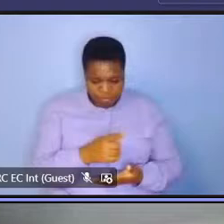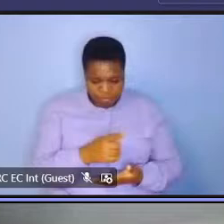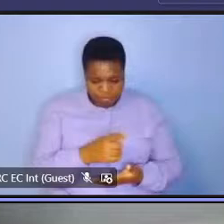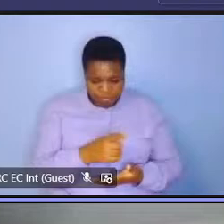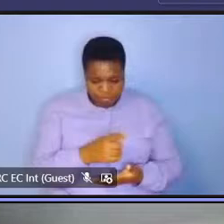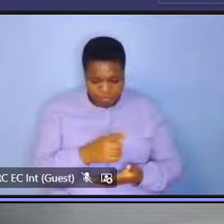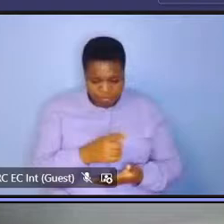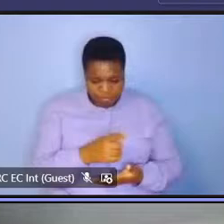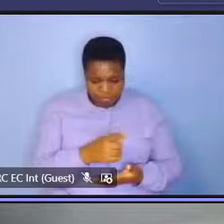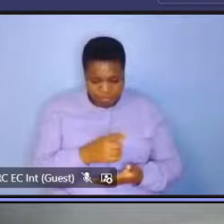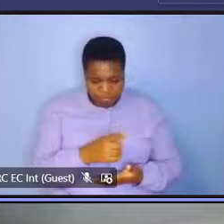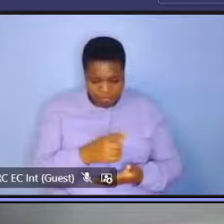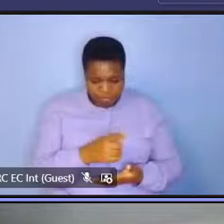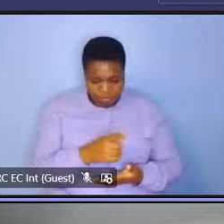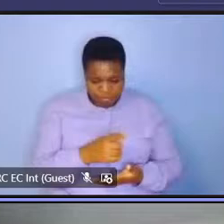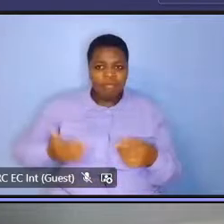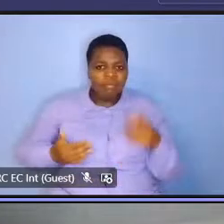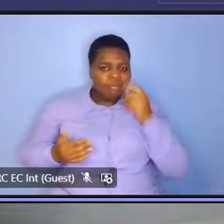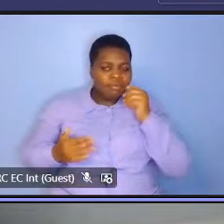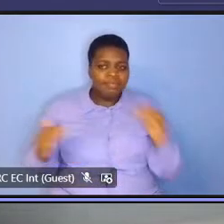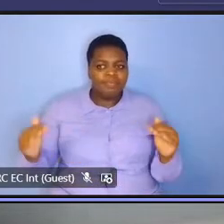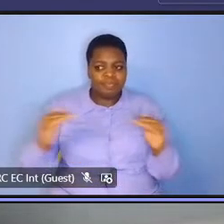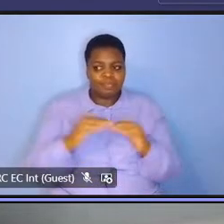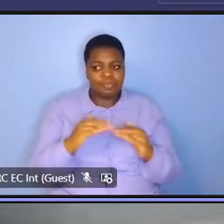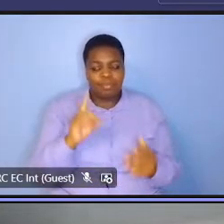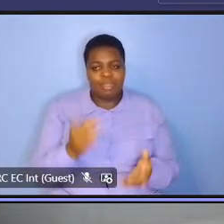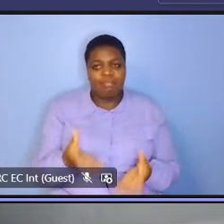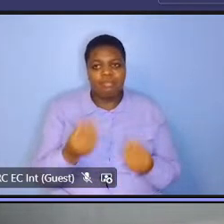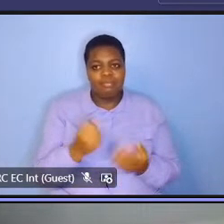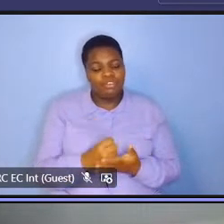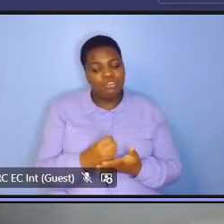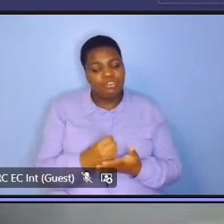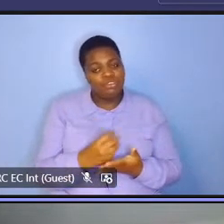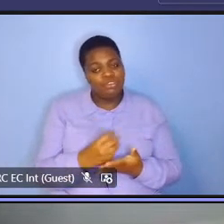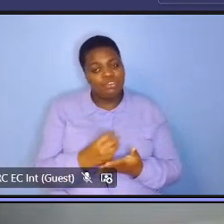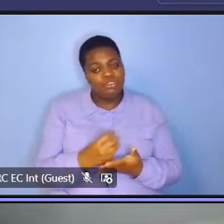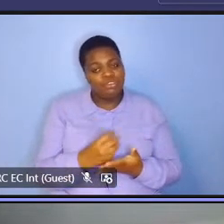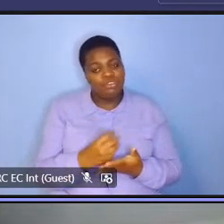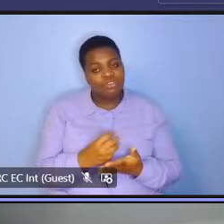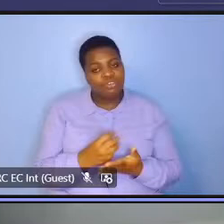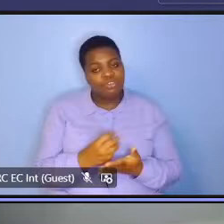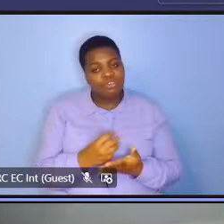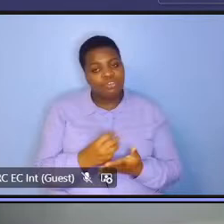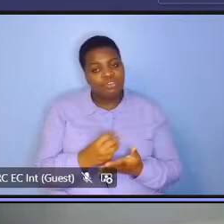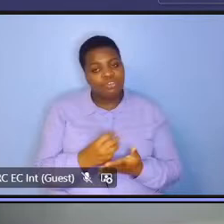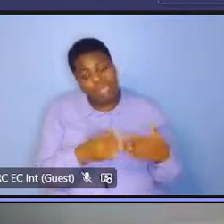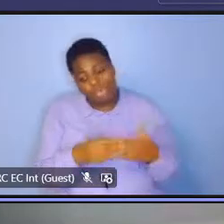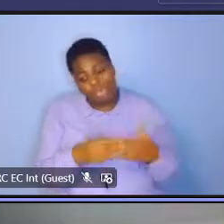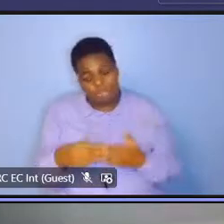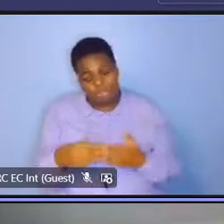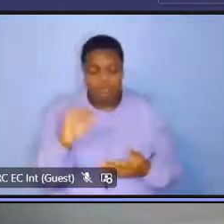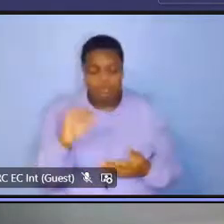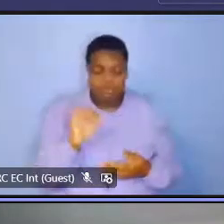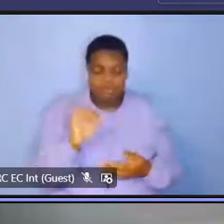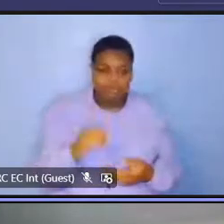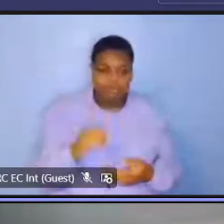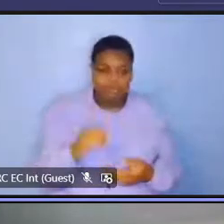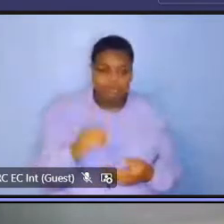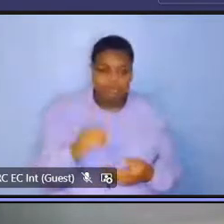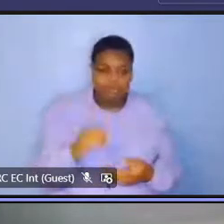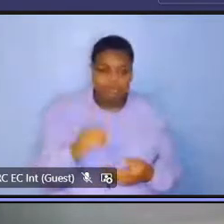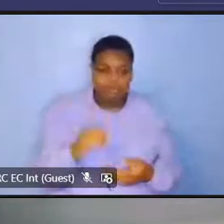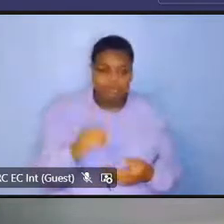gender, and of course, I think I should add sexual orientation. But I saw this from the guidelines, on religious and